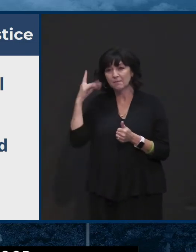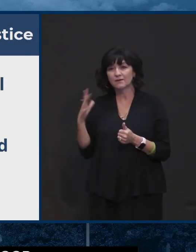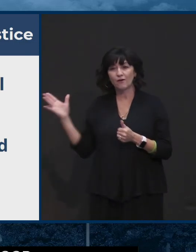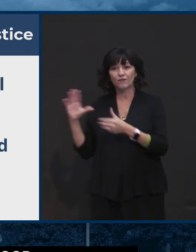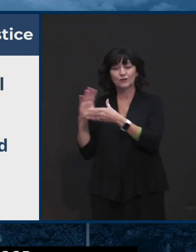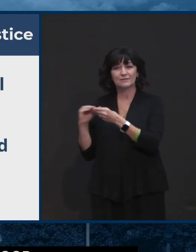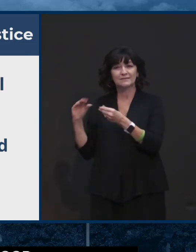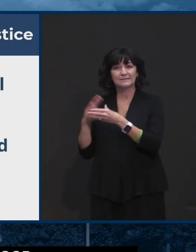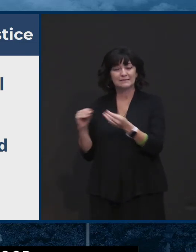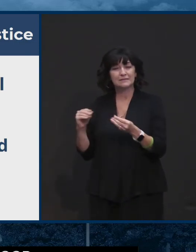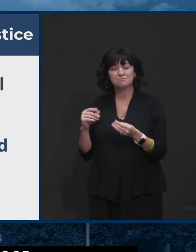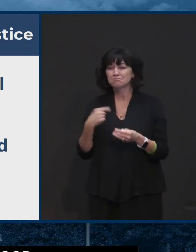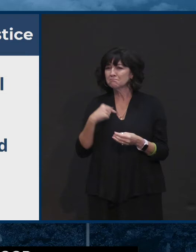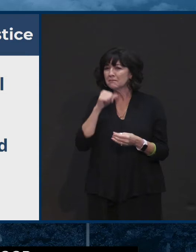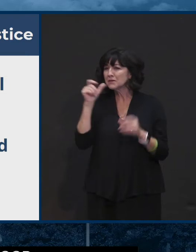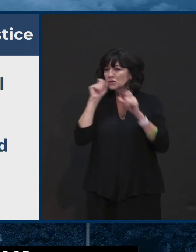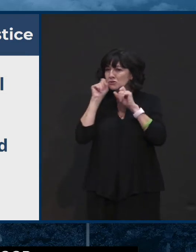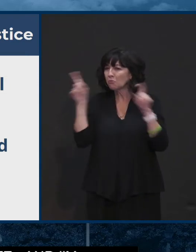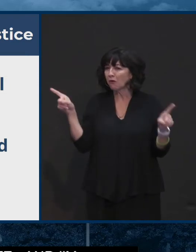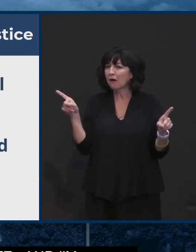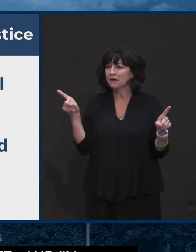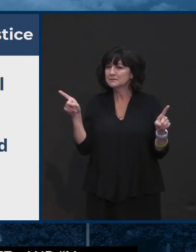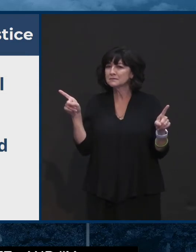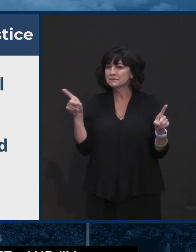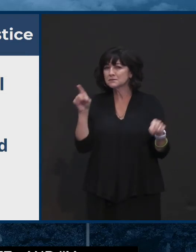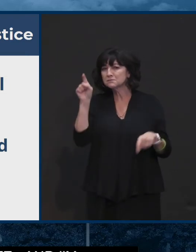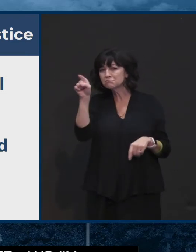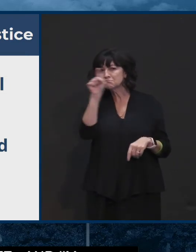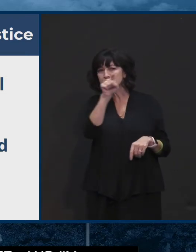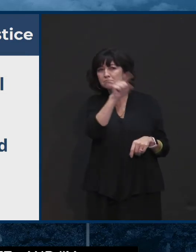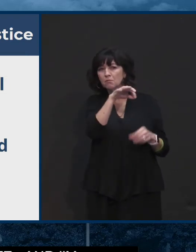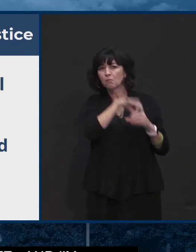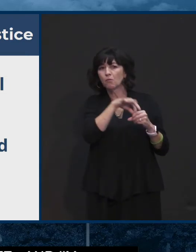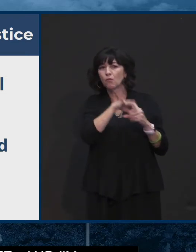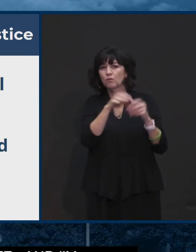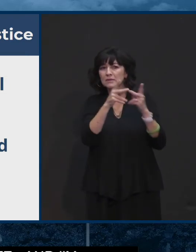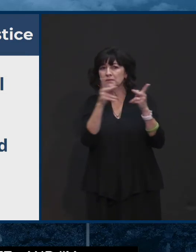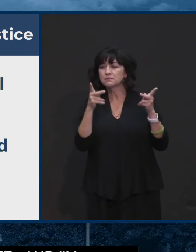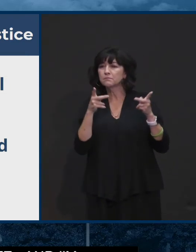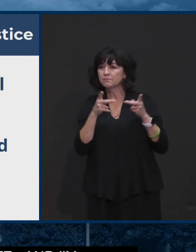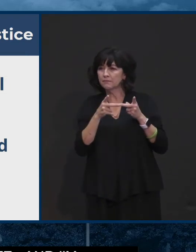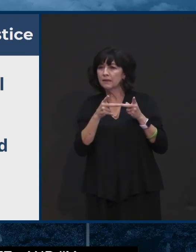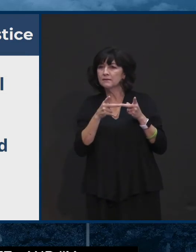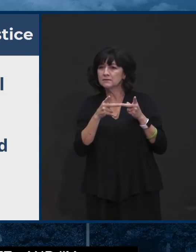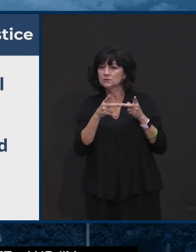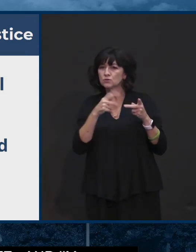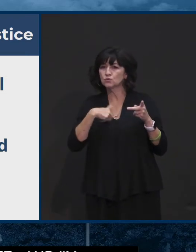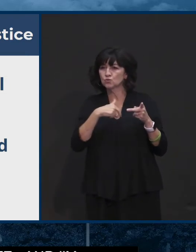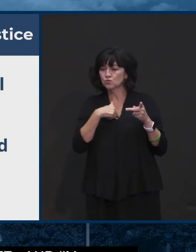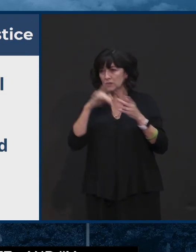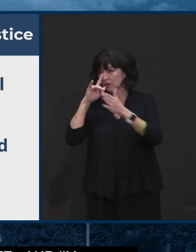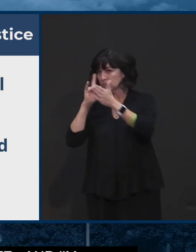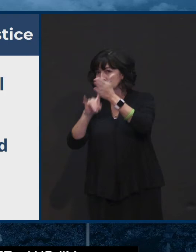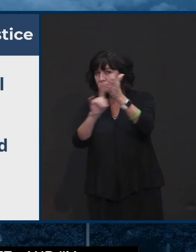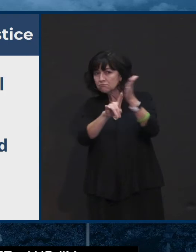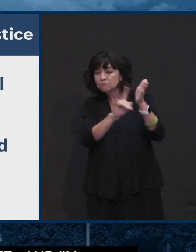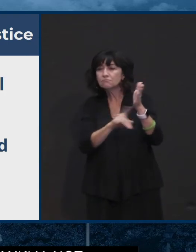frankly not surprised, that in polling locations that we have visited throughout this